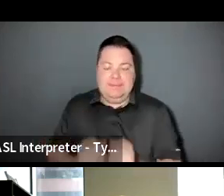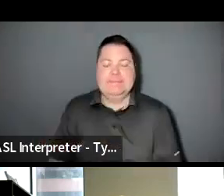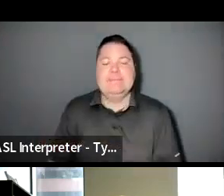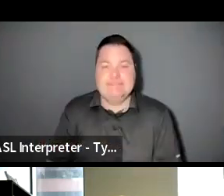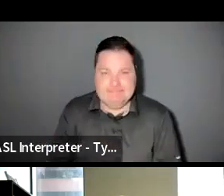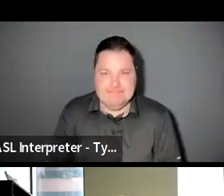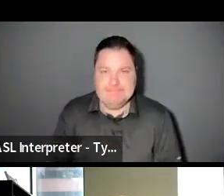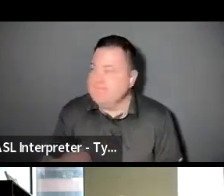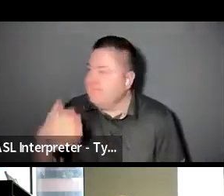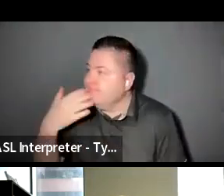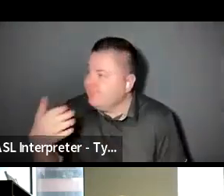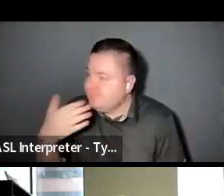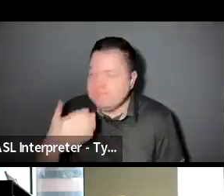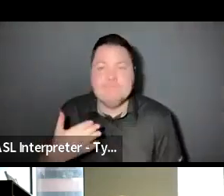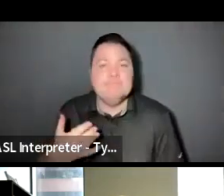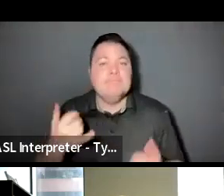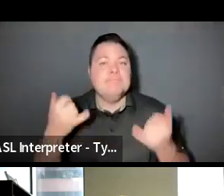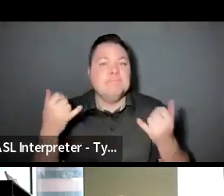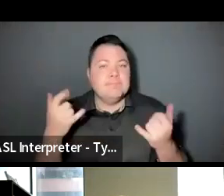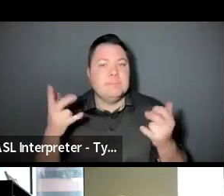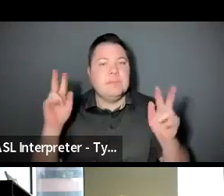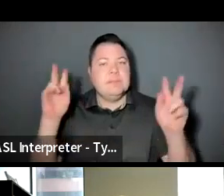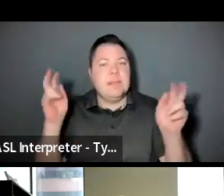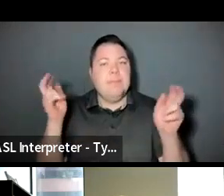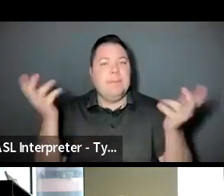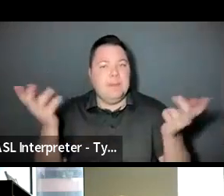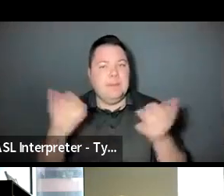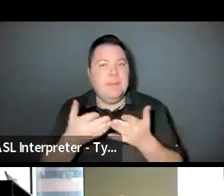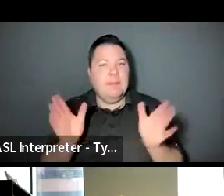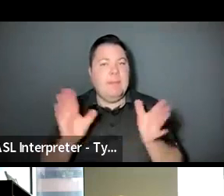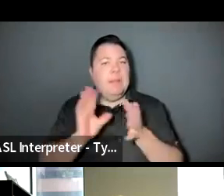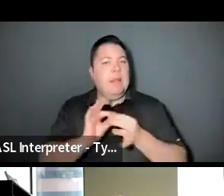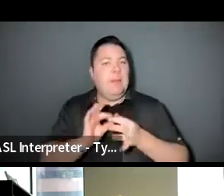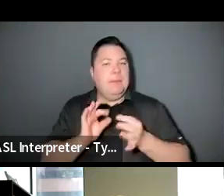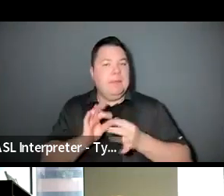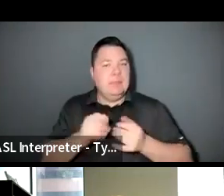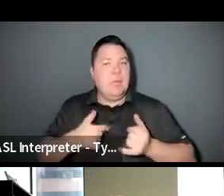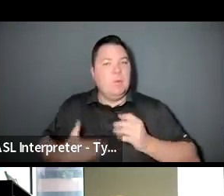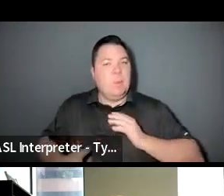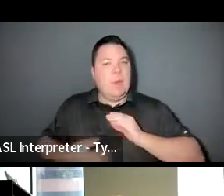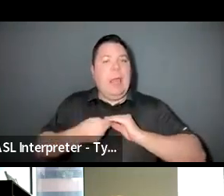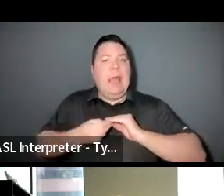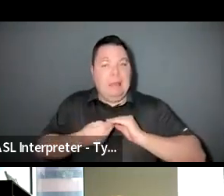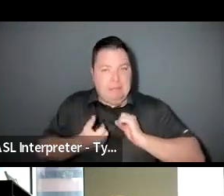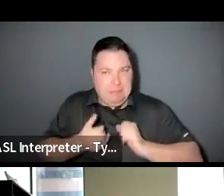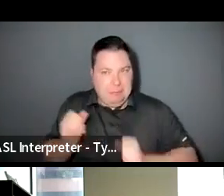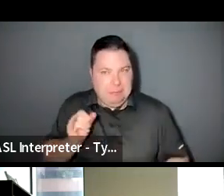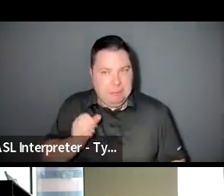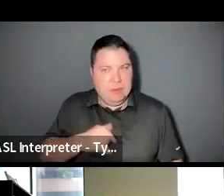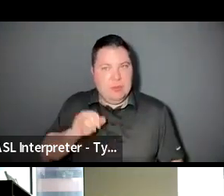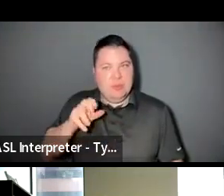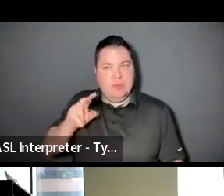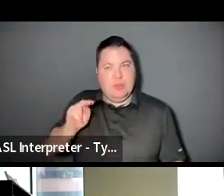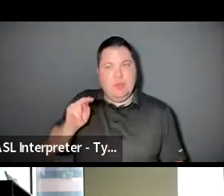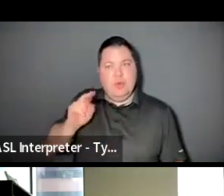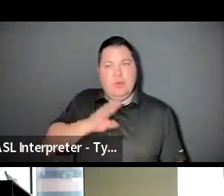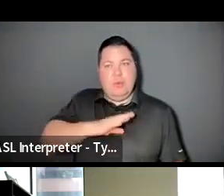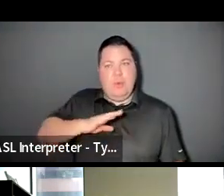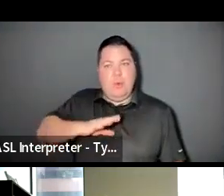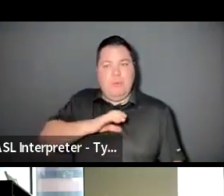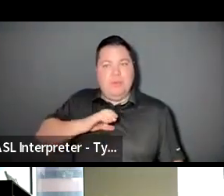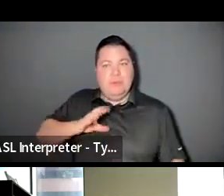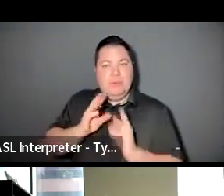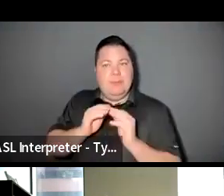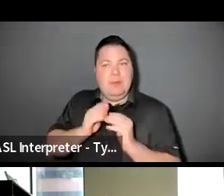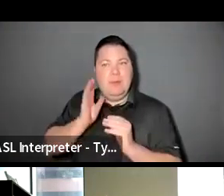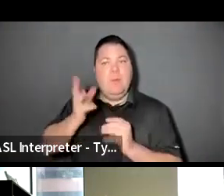Fine, thank you. And as we're on the topic of public comments, I'd like to add that the June Board of Commissioners meeting will